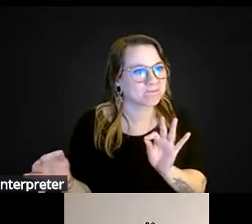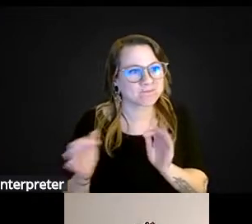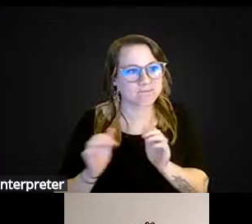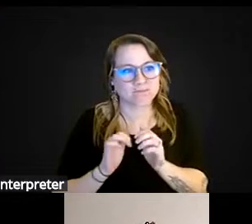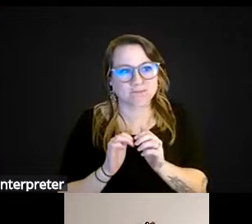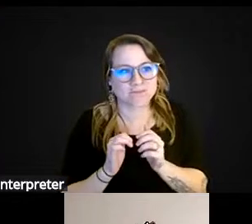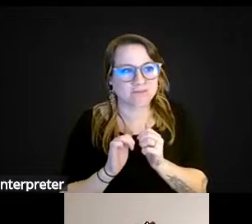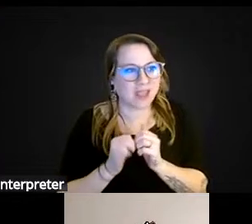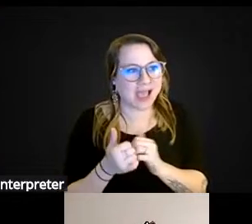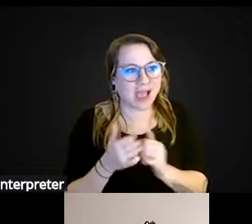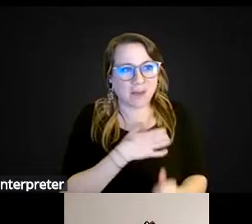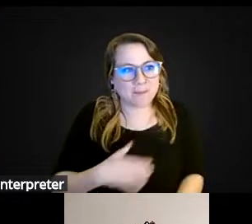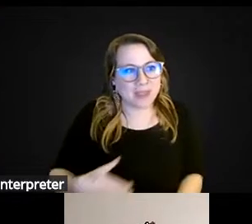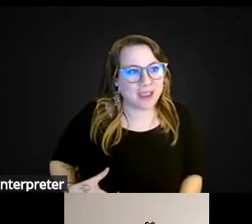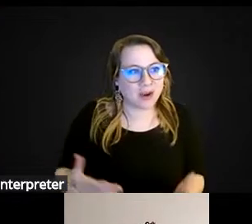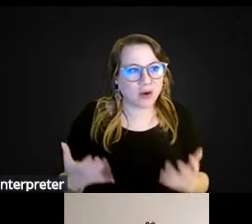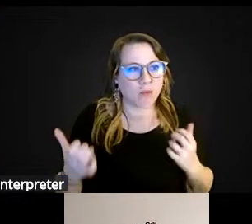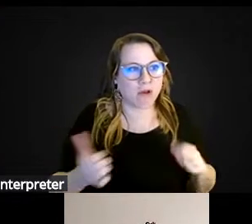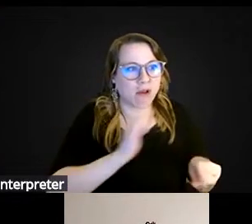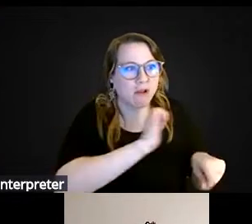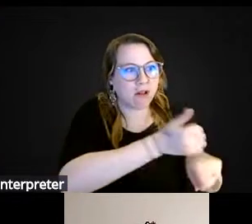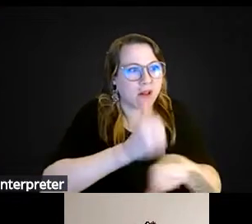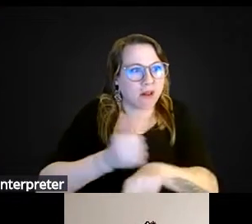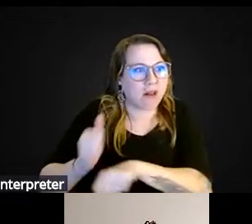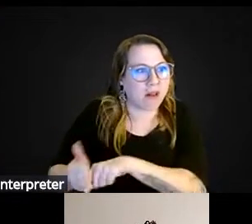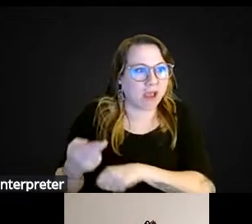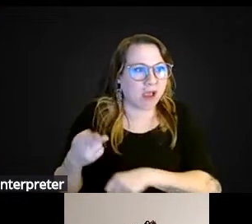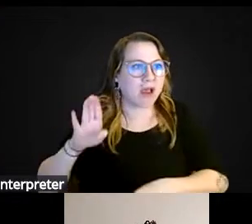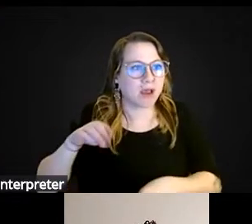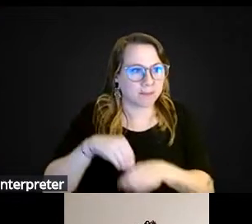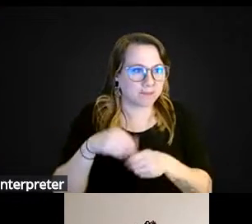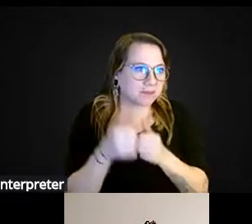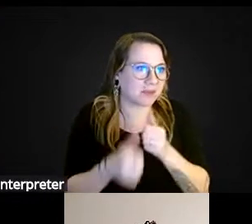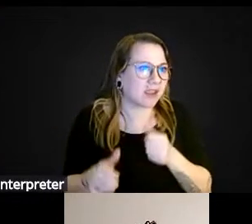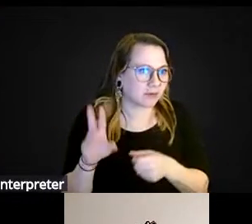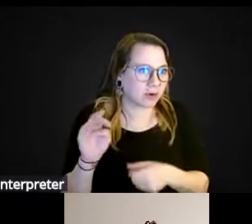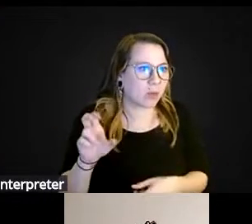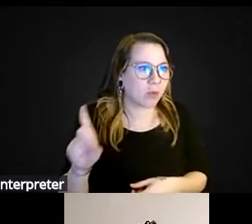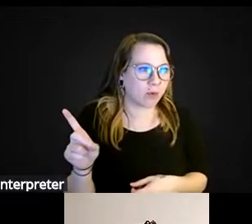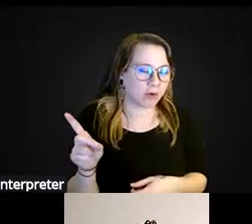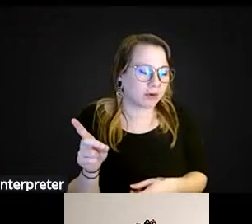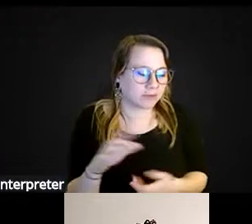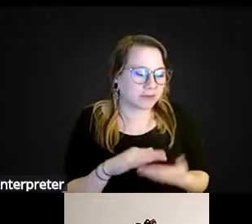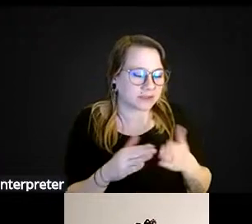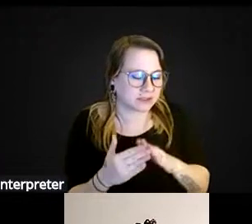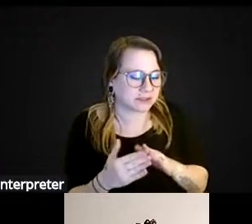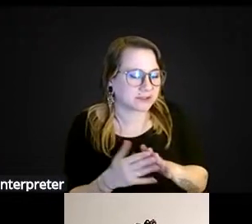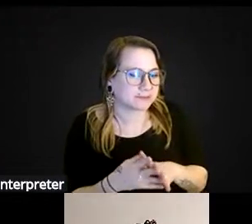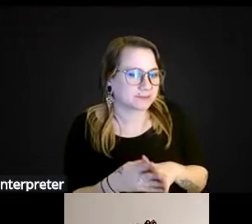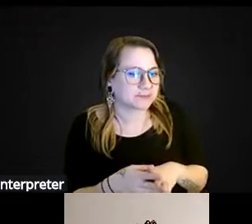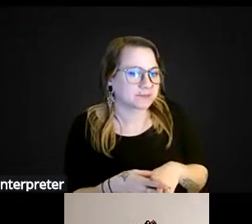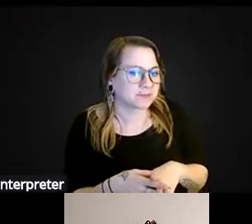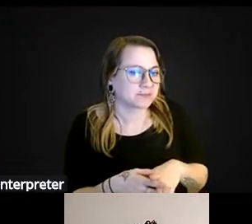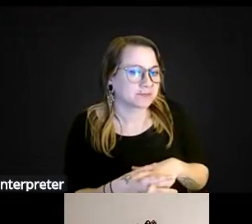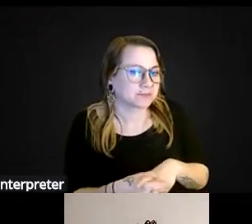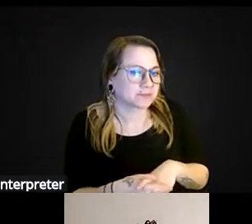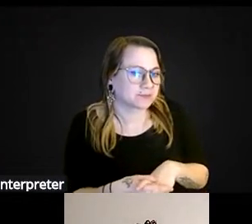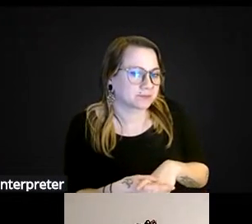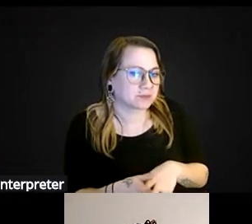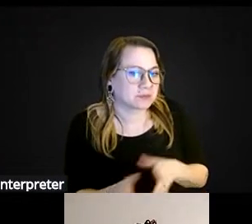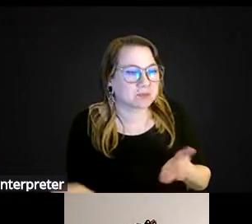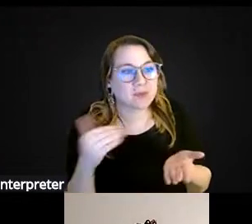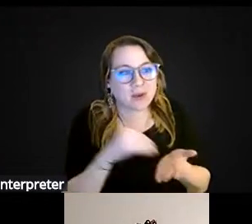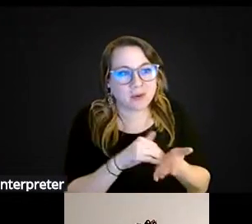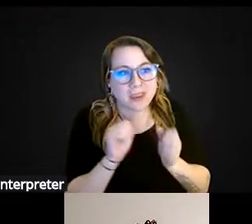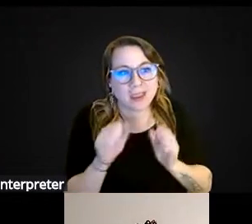how the mayor wants hubs in every ward of the city. So again, you can